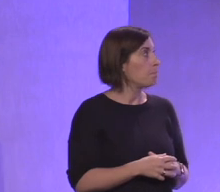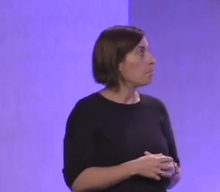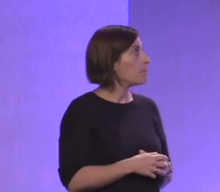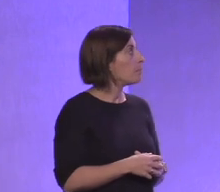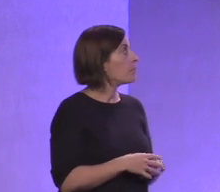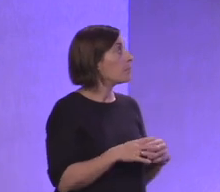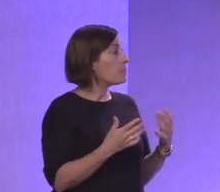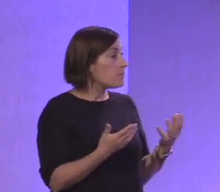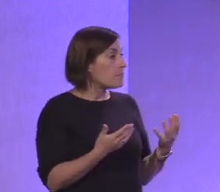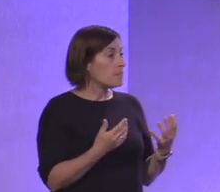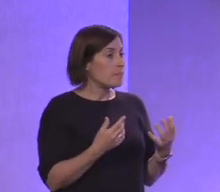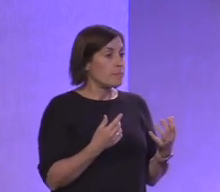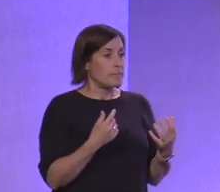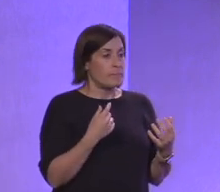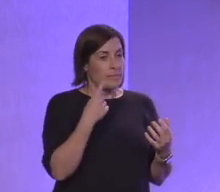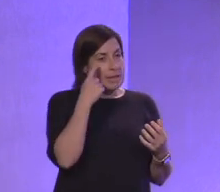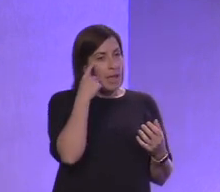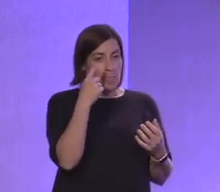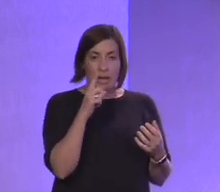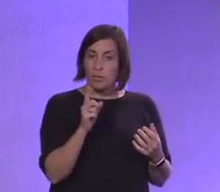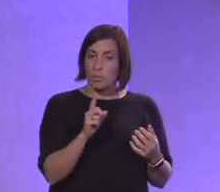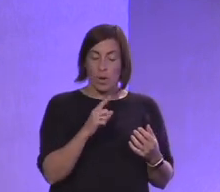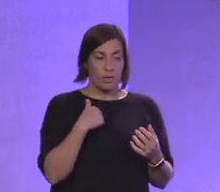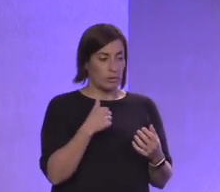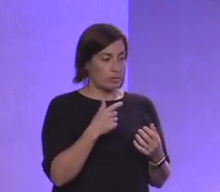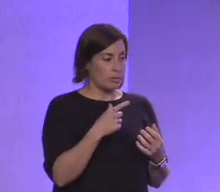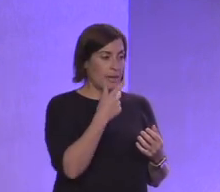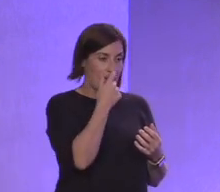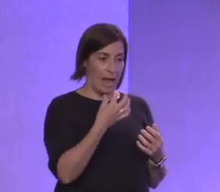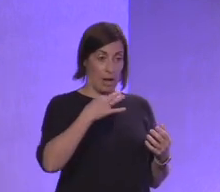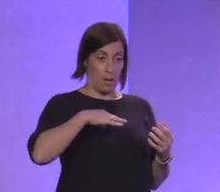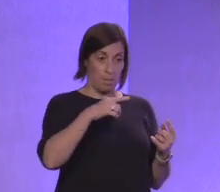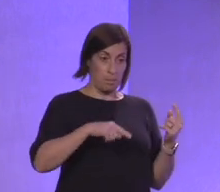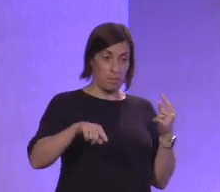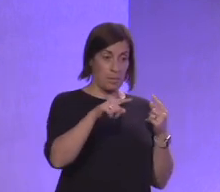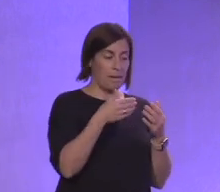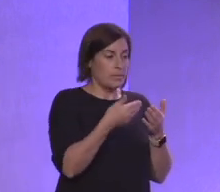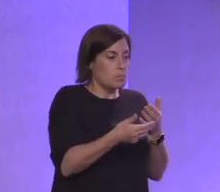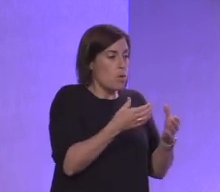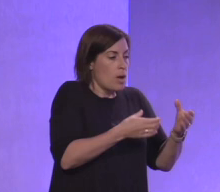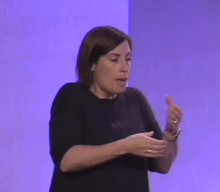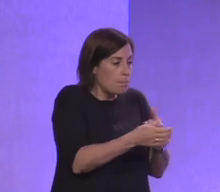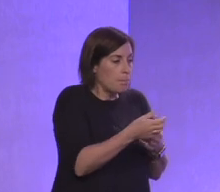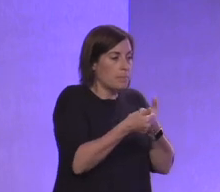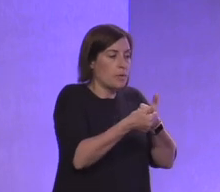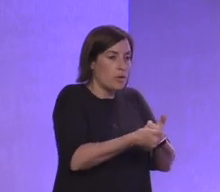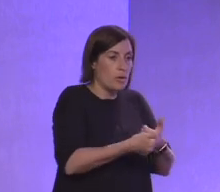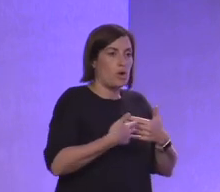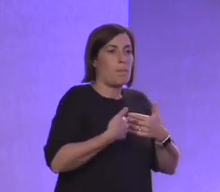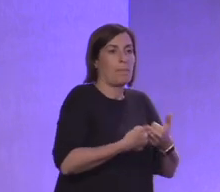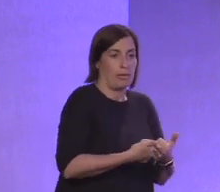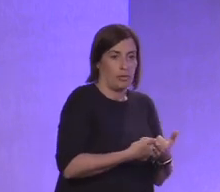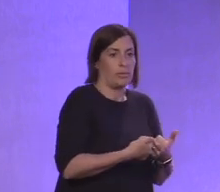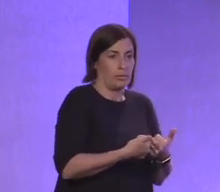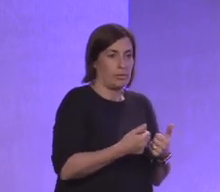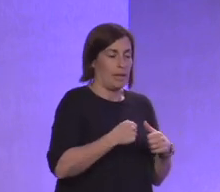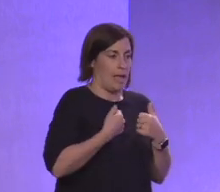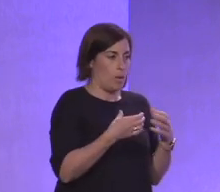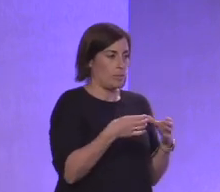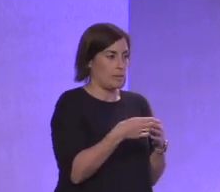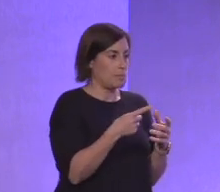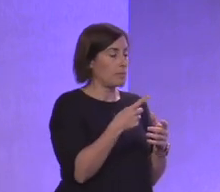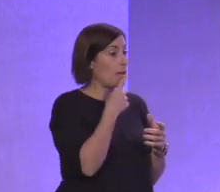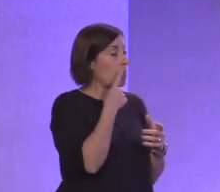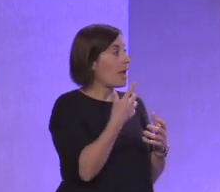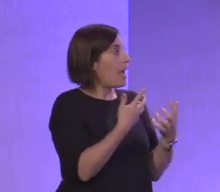My take on this is that we would all benefit from more compassion, empathy, and kindness among our teams. So I want to talk about how we can use coaching